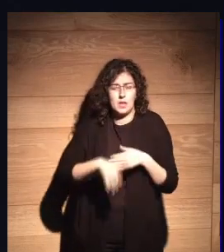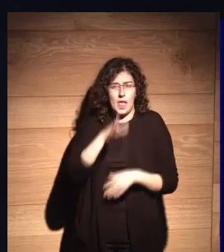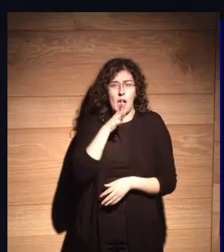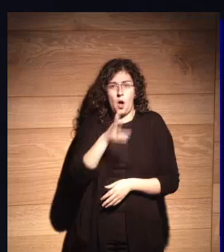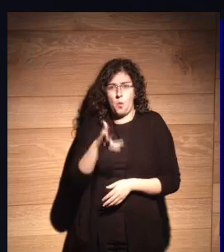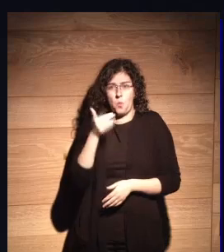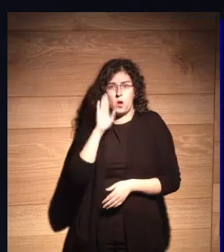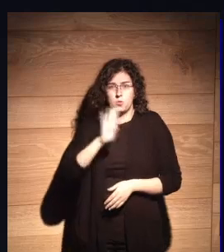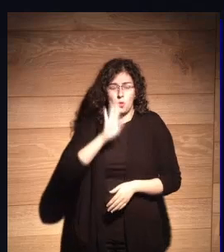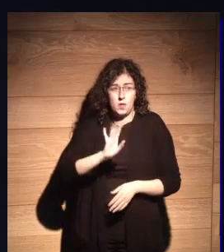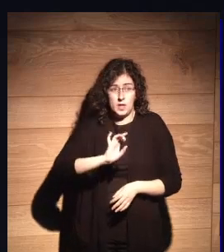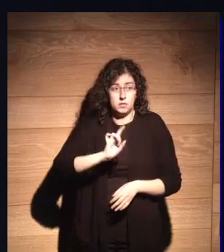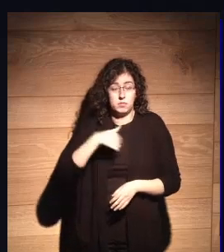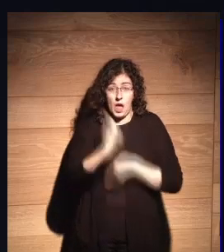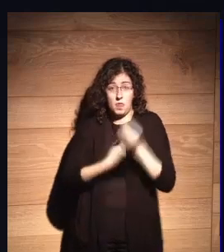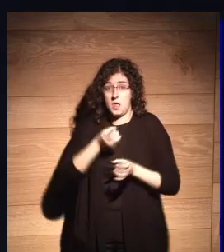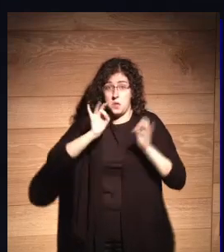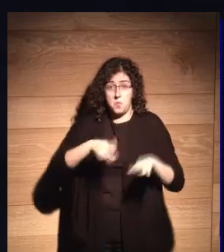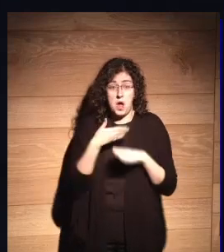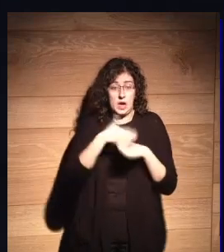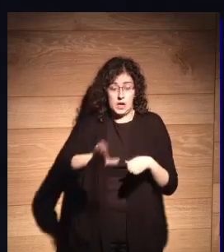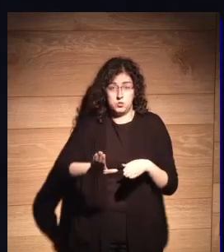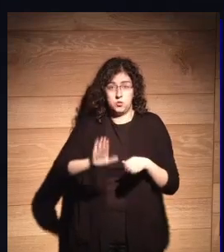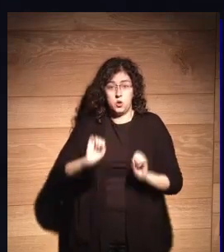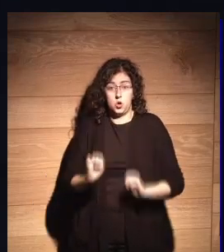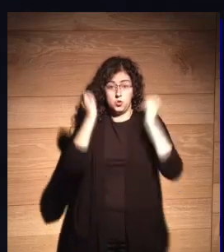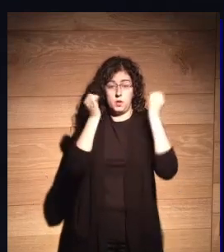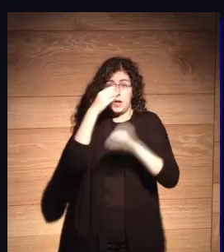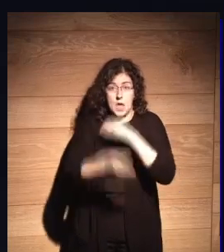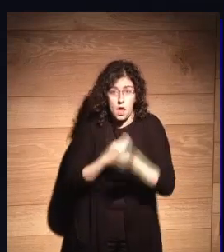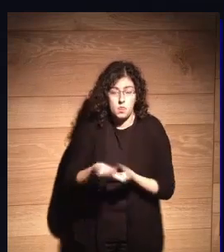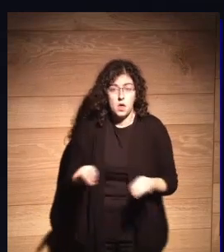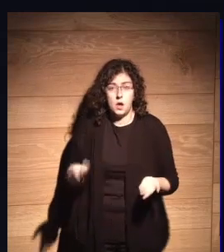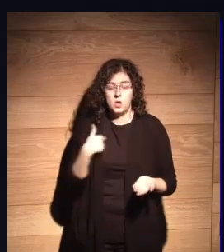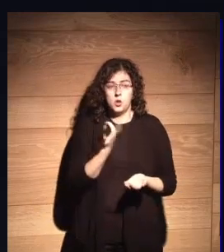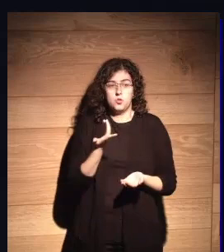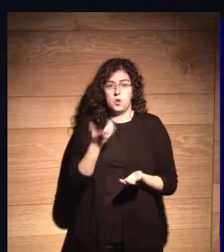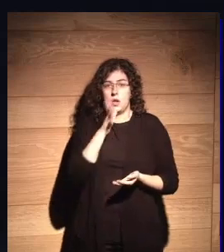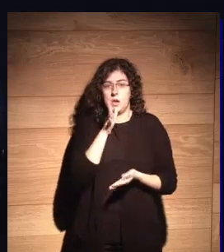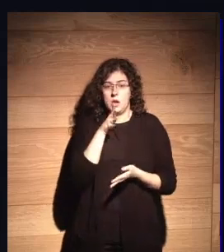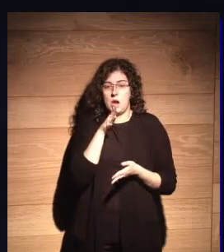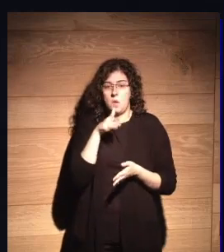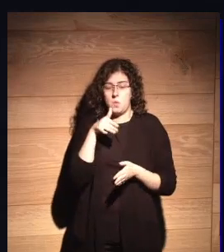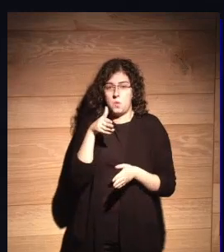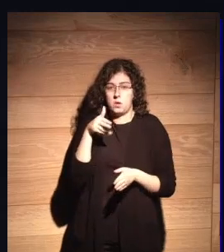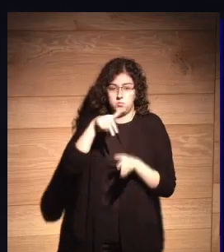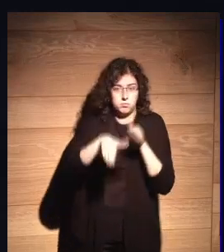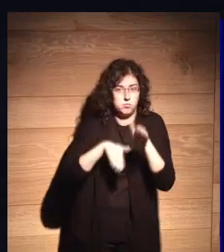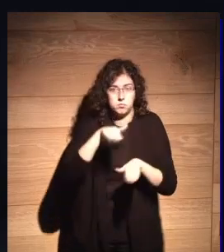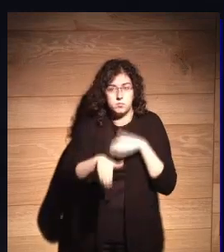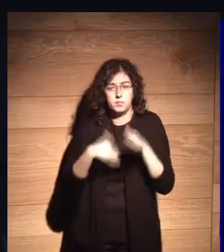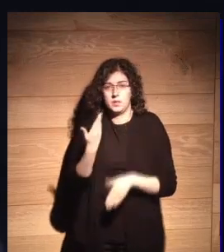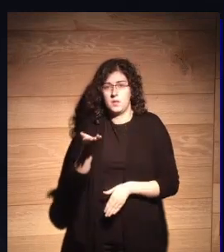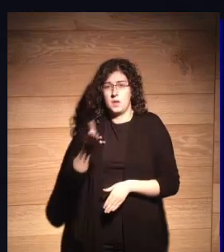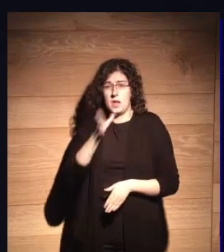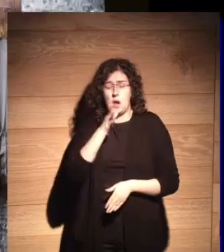the people were surviving and living. So I got into the water, it was really dirty and nasty. But that was in India. This is India, yeah. This is in